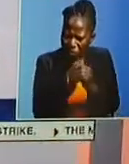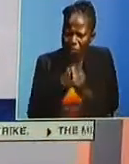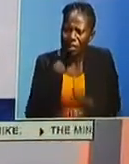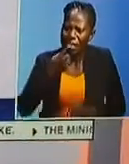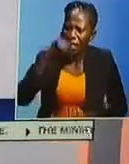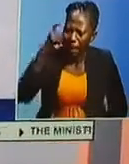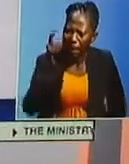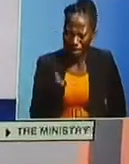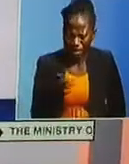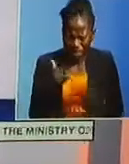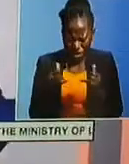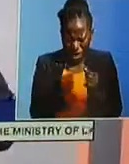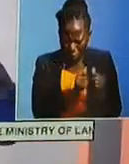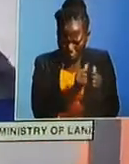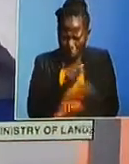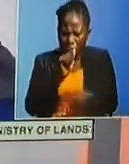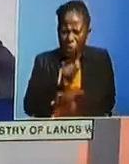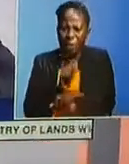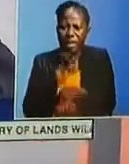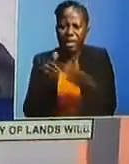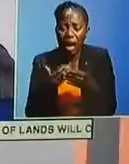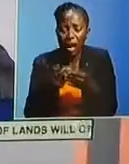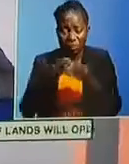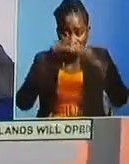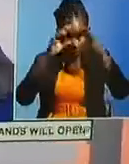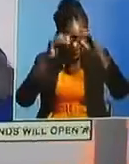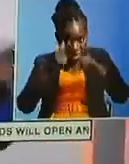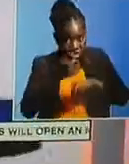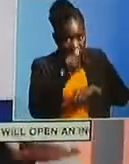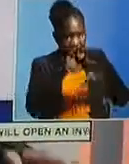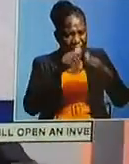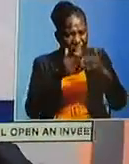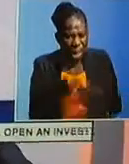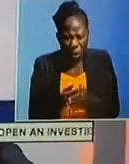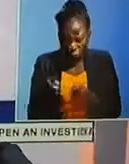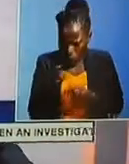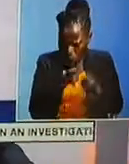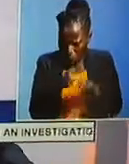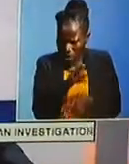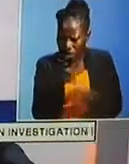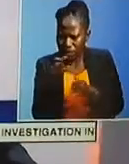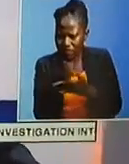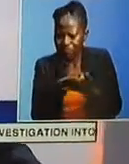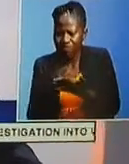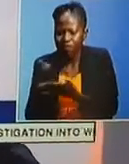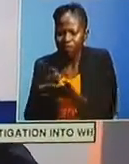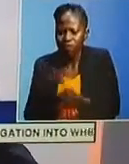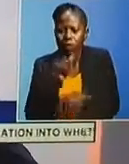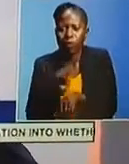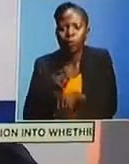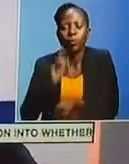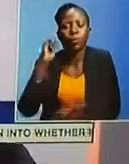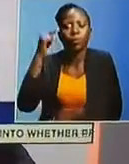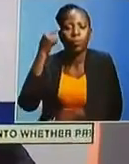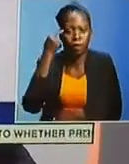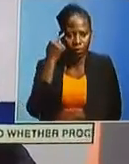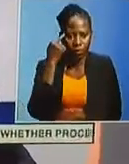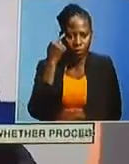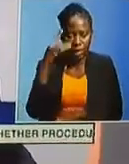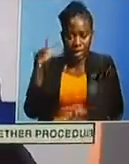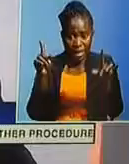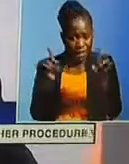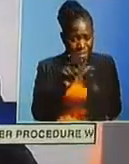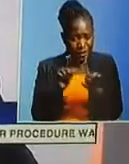can come depending on how the president supervises the various institutions in government, and also